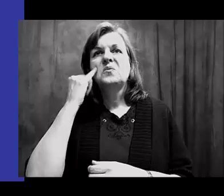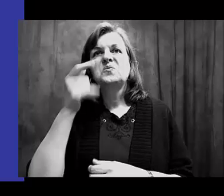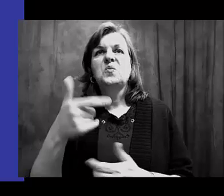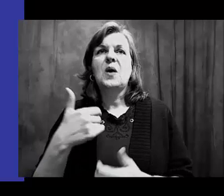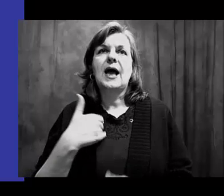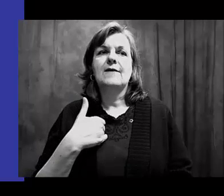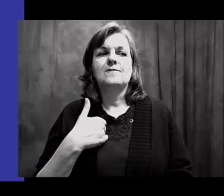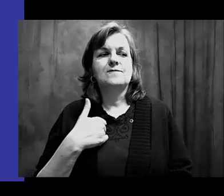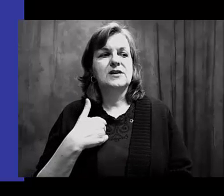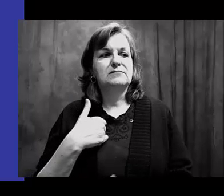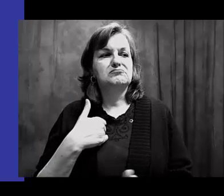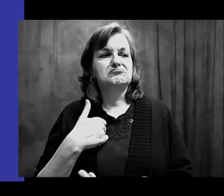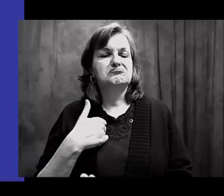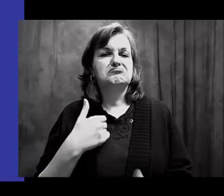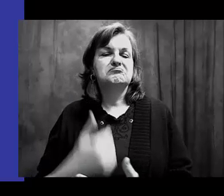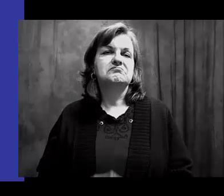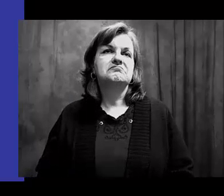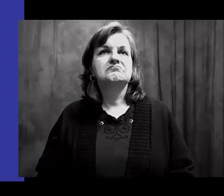a